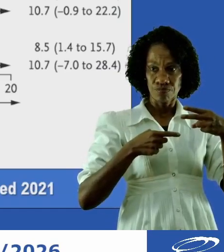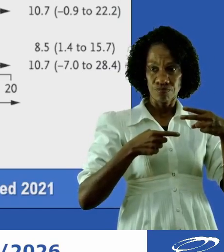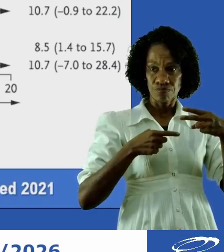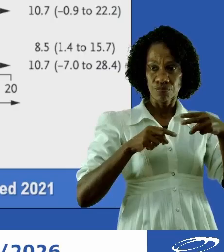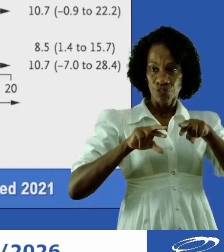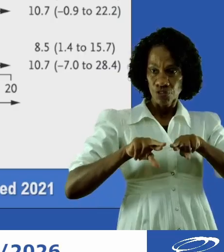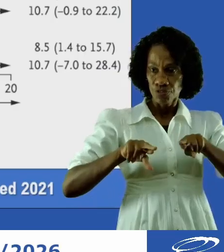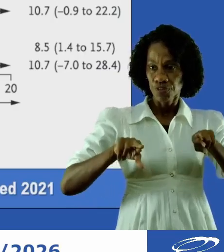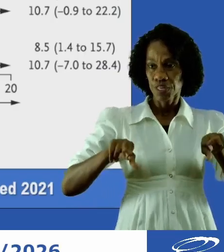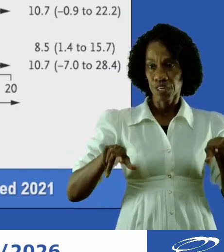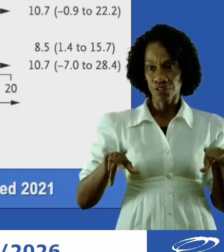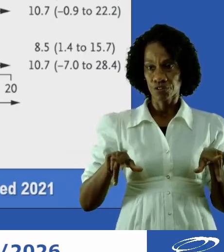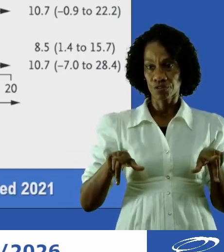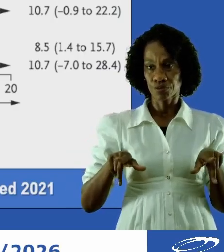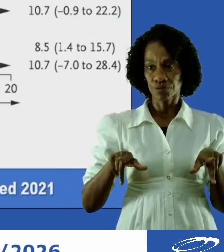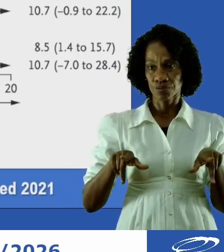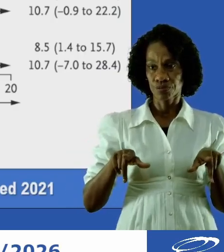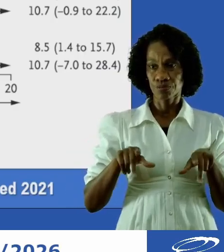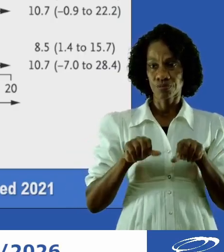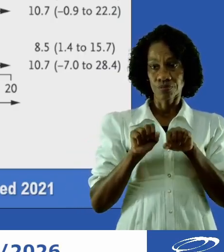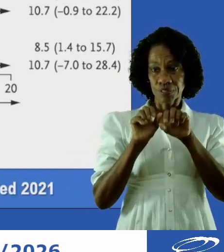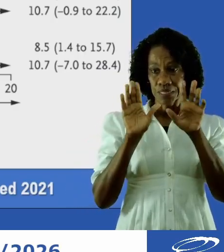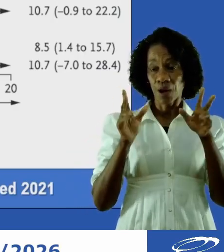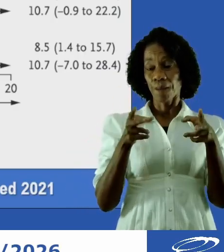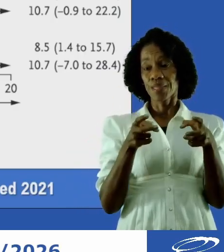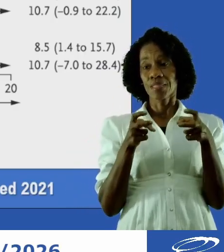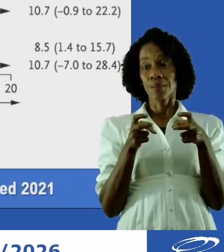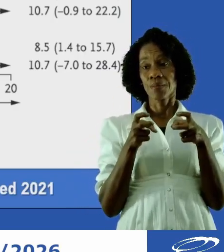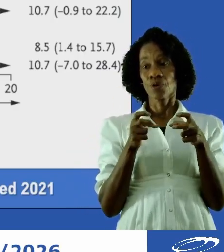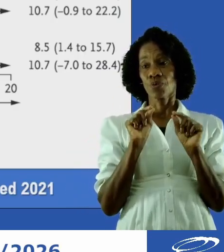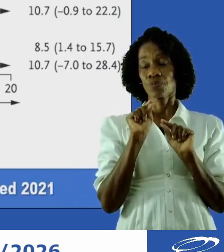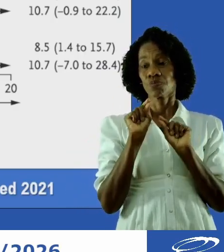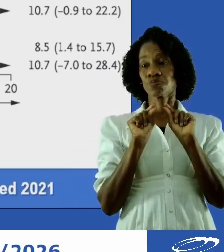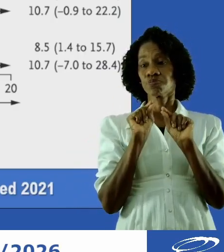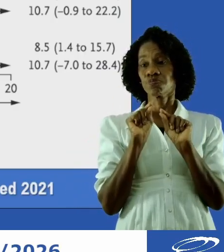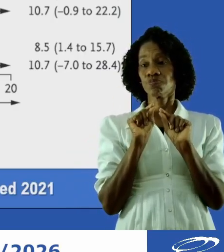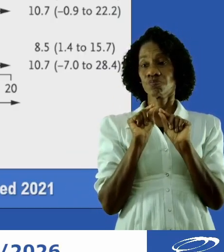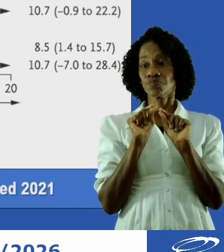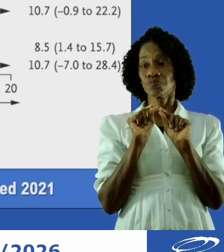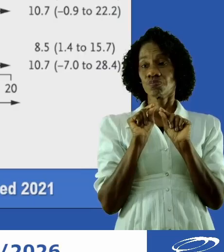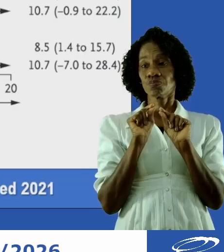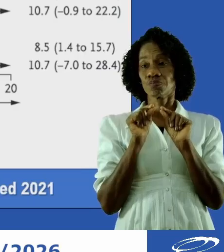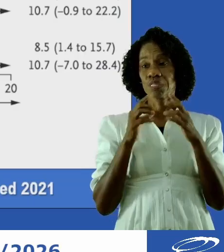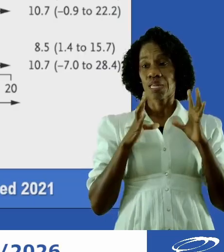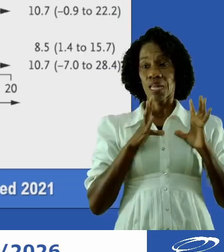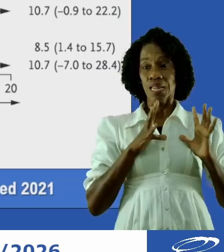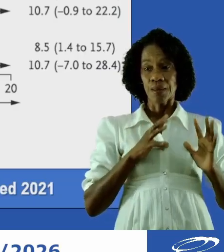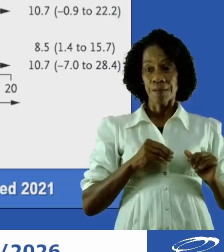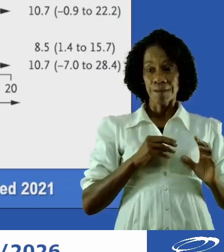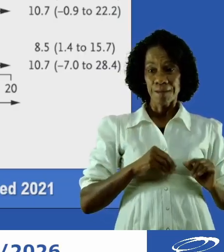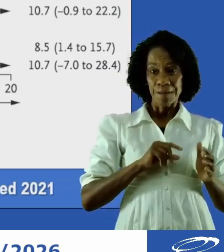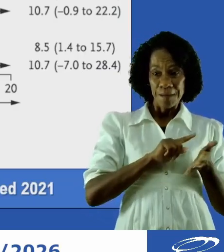clear from this paper is that those treated with debridement, and the outcome